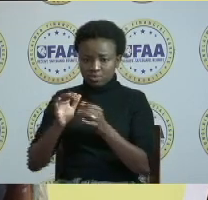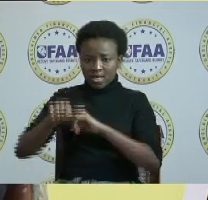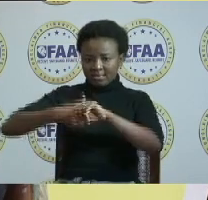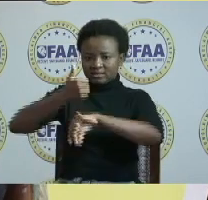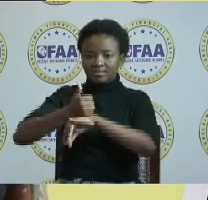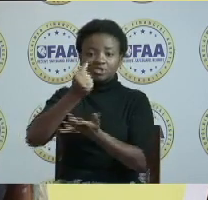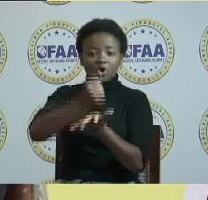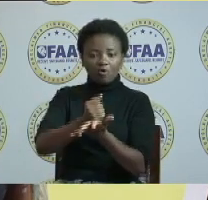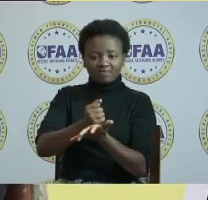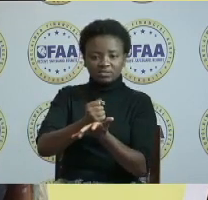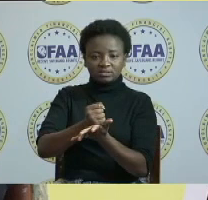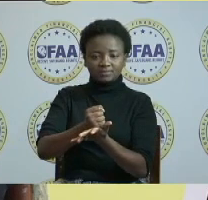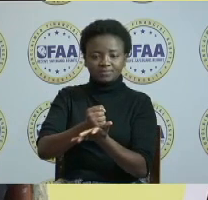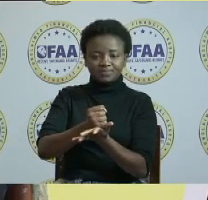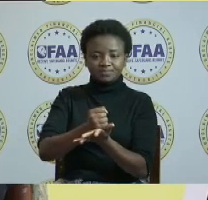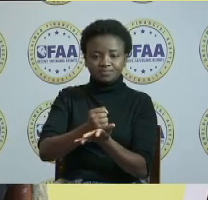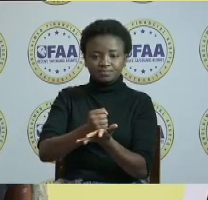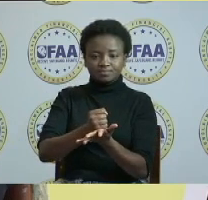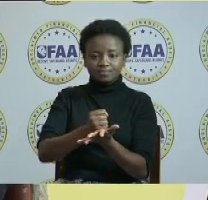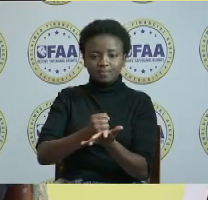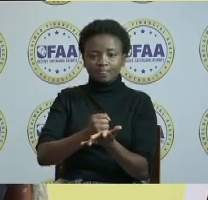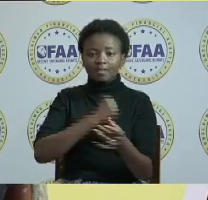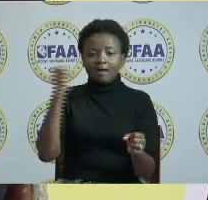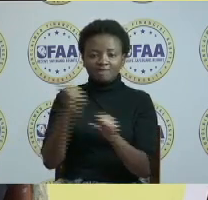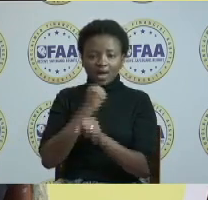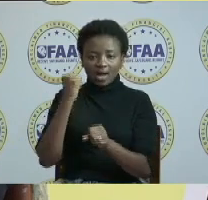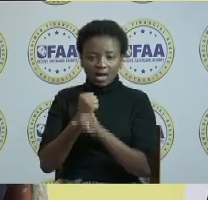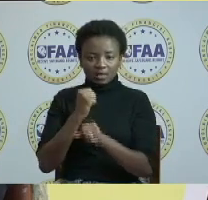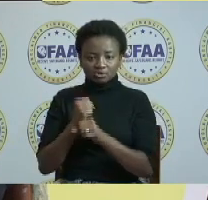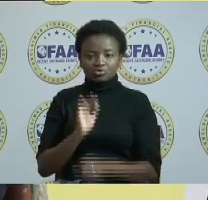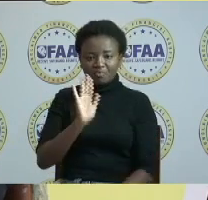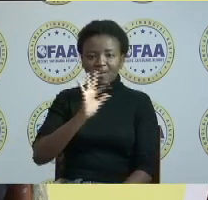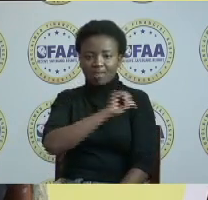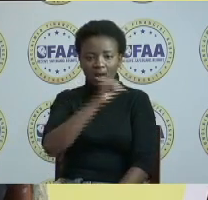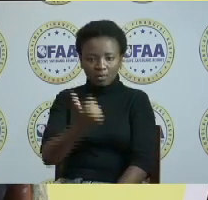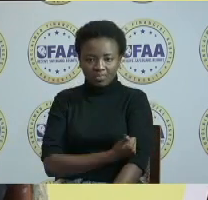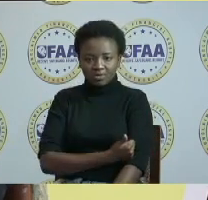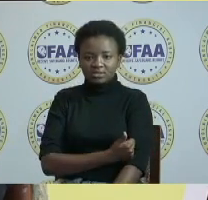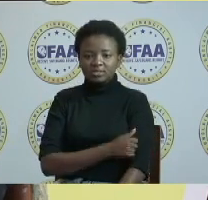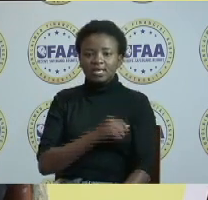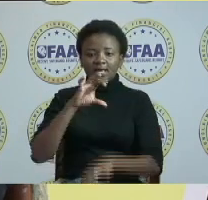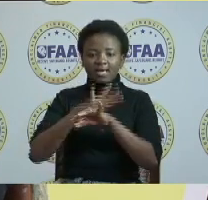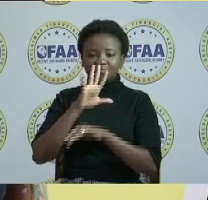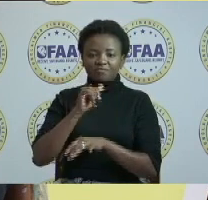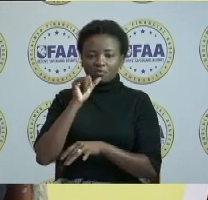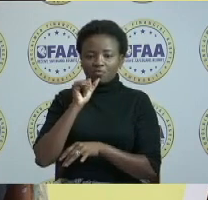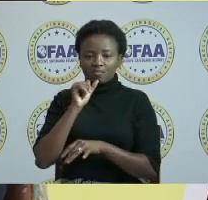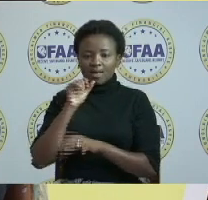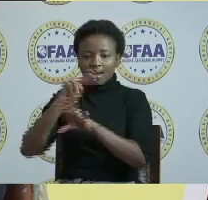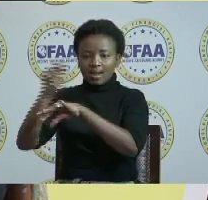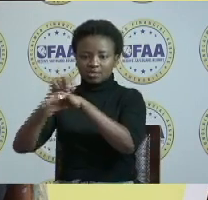up in place. And the functions of the authority were located from the National Treasury to